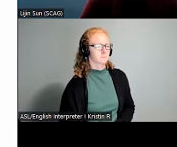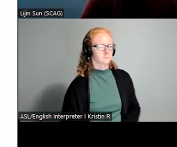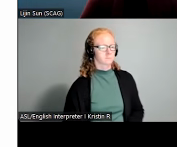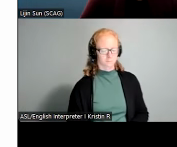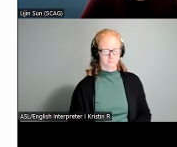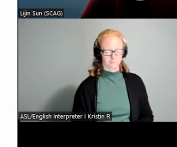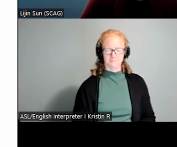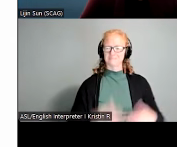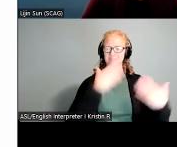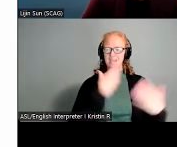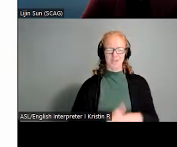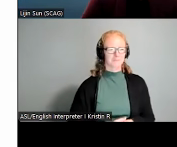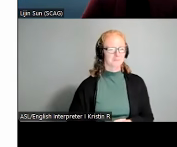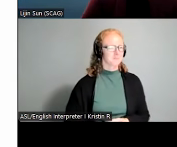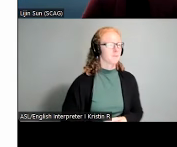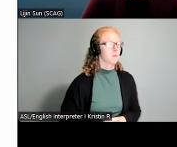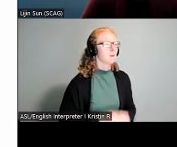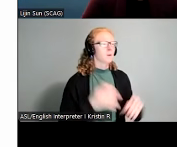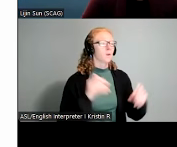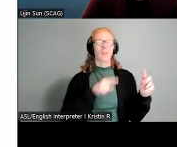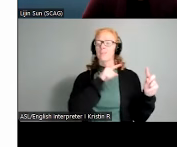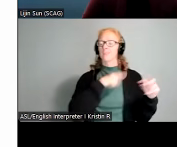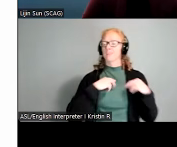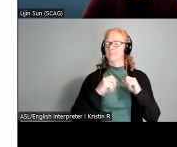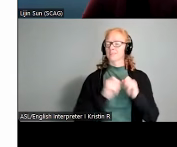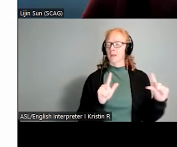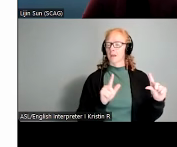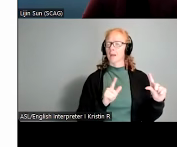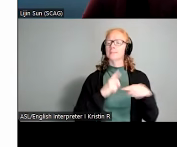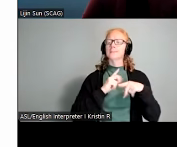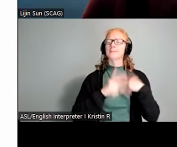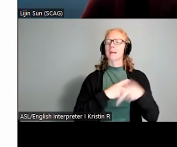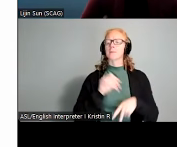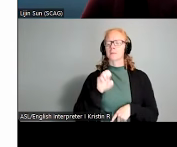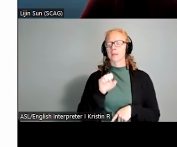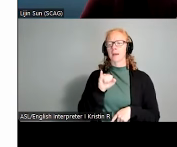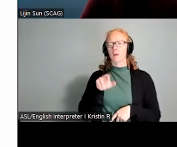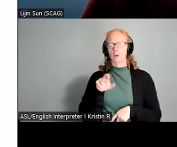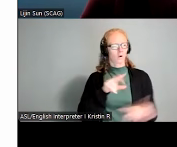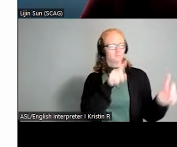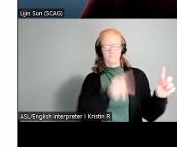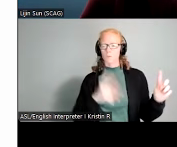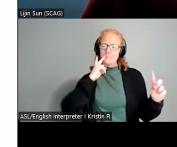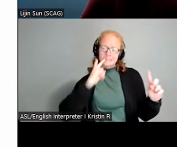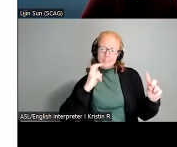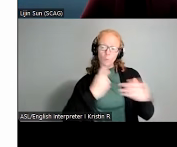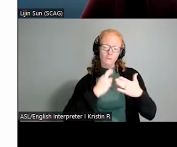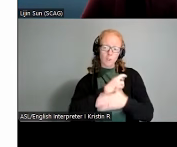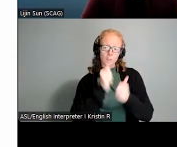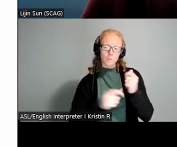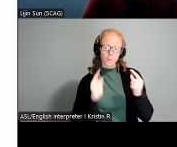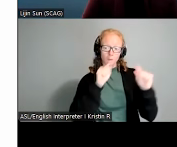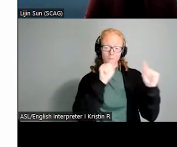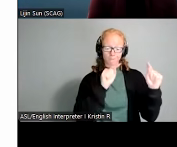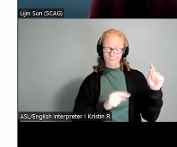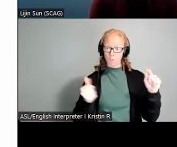Thank you. This slide shows different types of EIRs you probably have seen, reviewed, or prepared yourself.